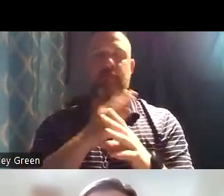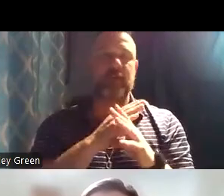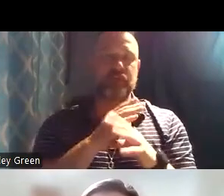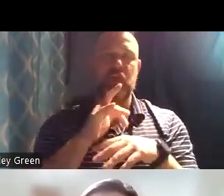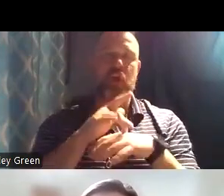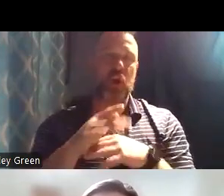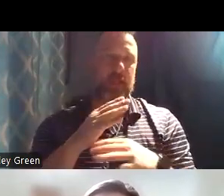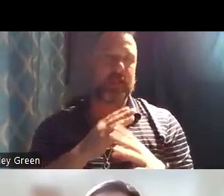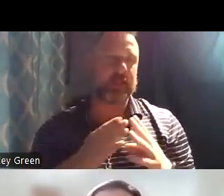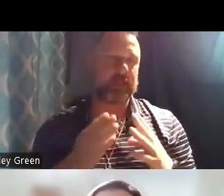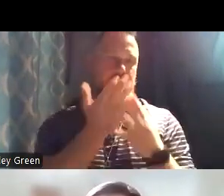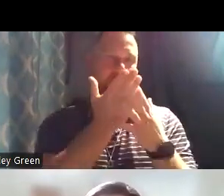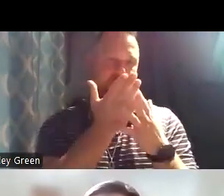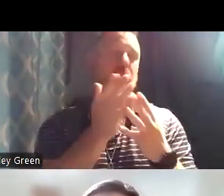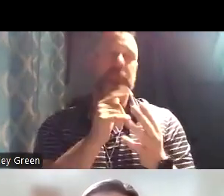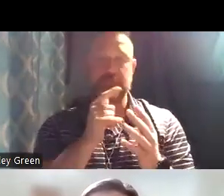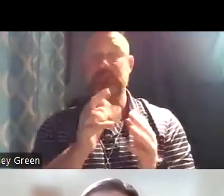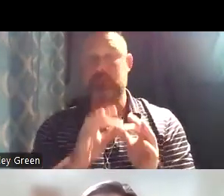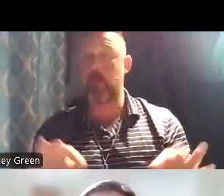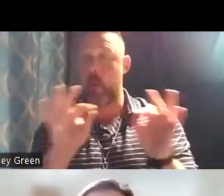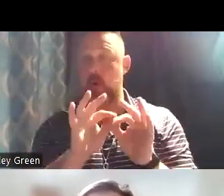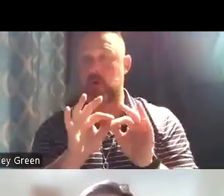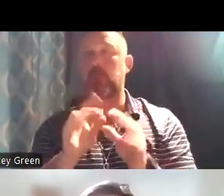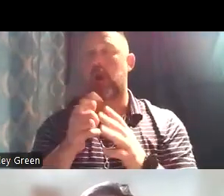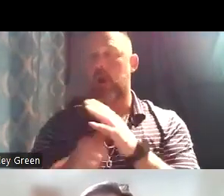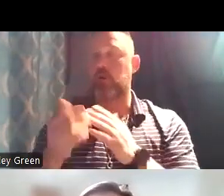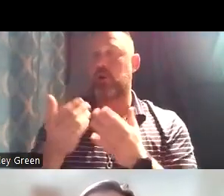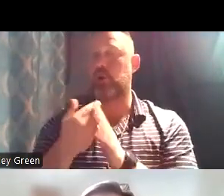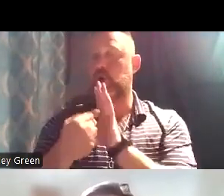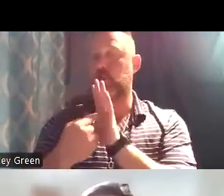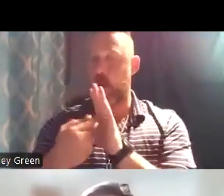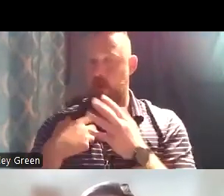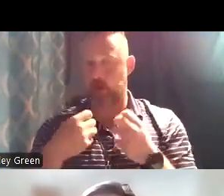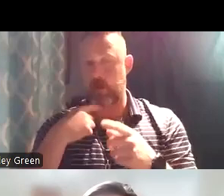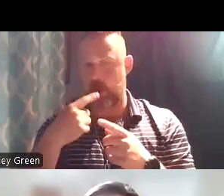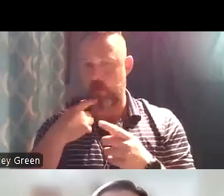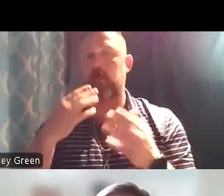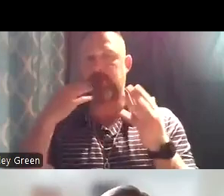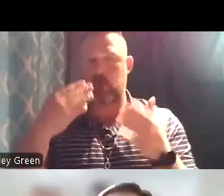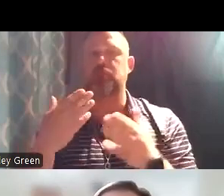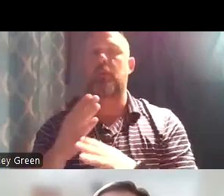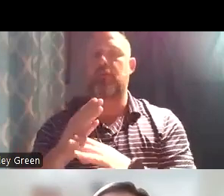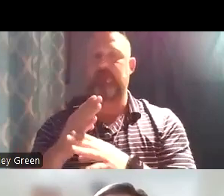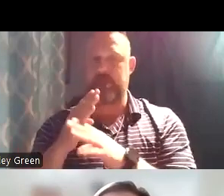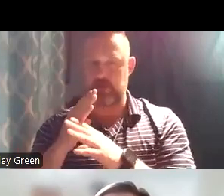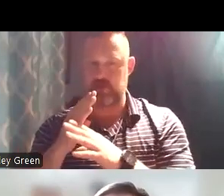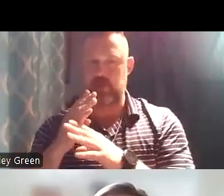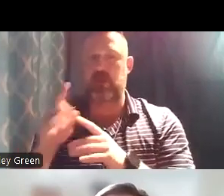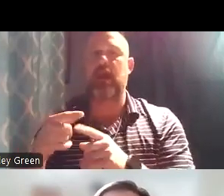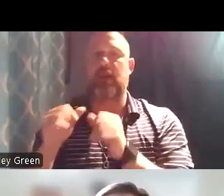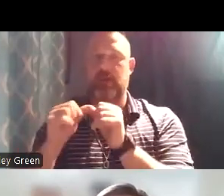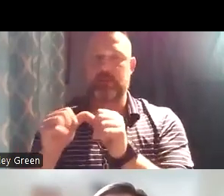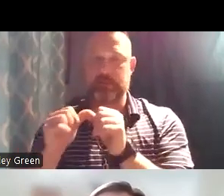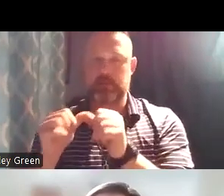which are both important components. And so under this new model, public health will lead a dedicated focus on prevention, and then there will be continuing